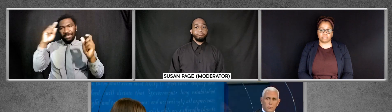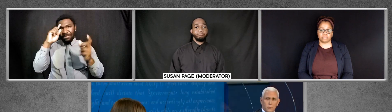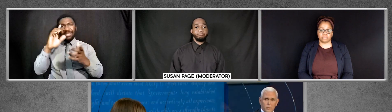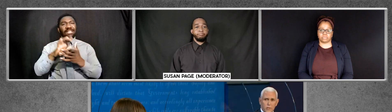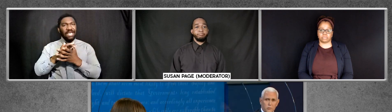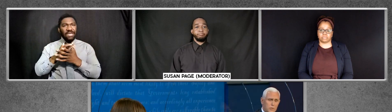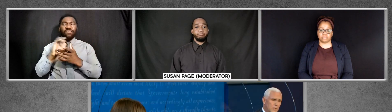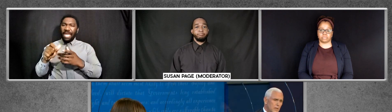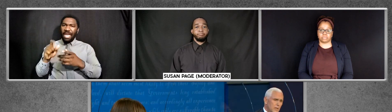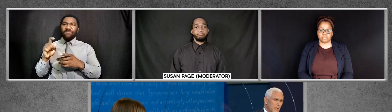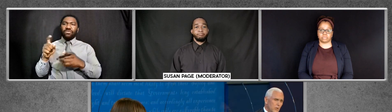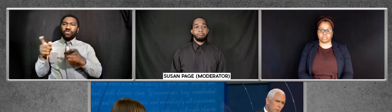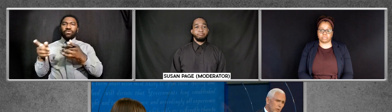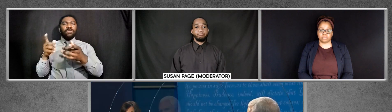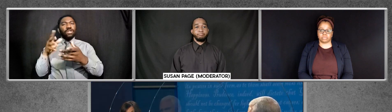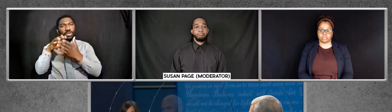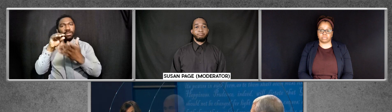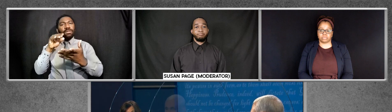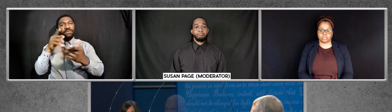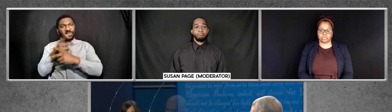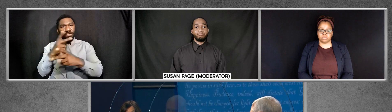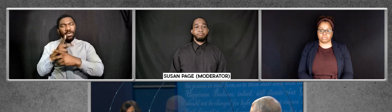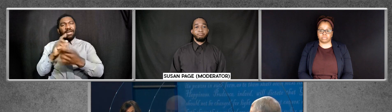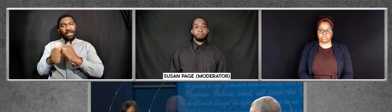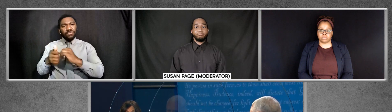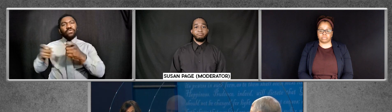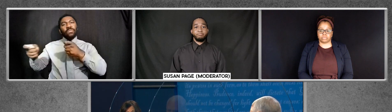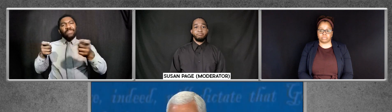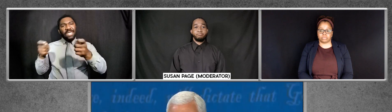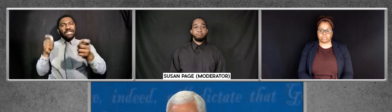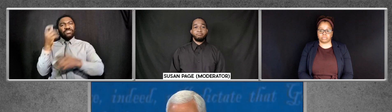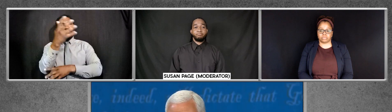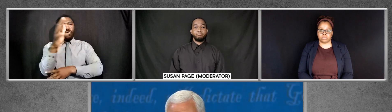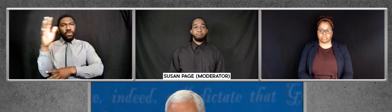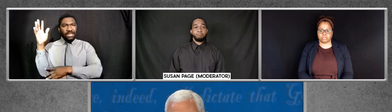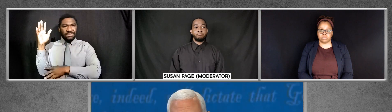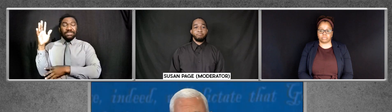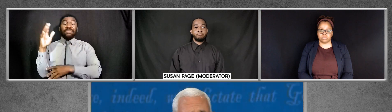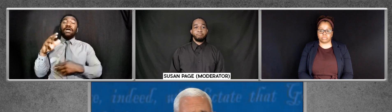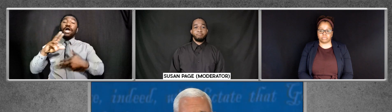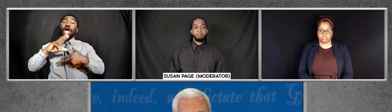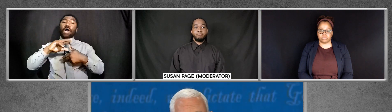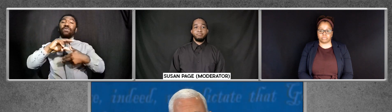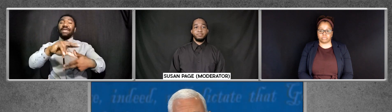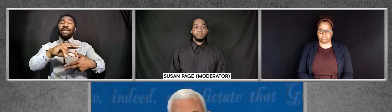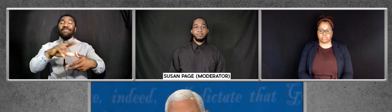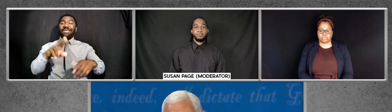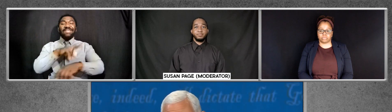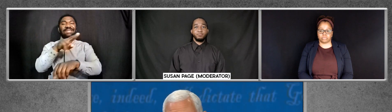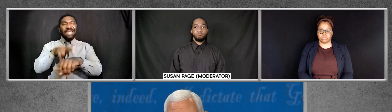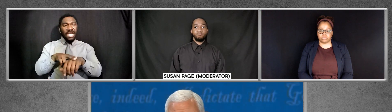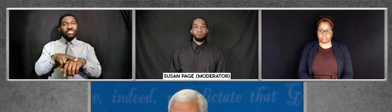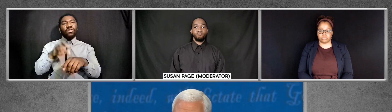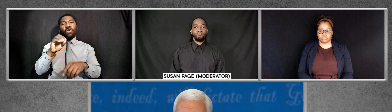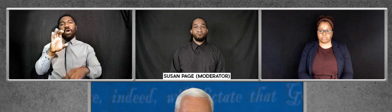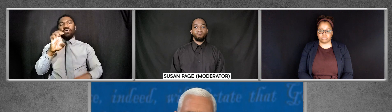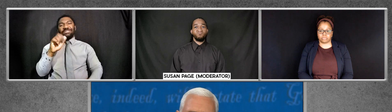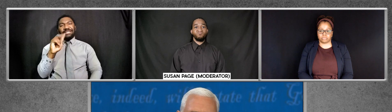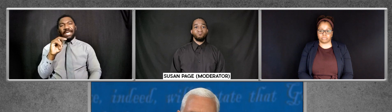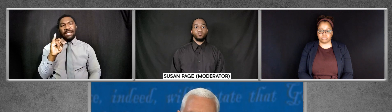work on forest management. And with regard to hurricanes, the National Oceanic Administration tells us that actually,